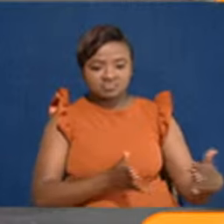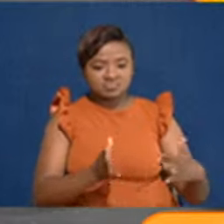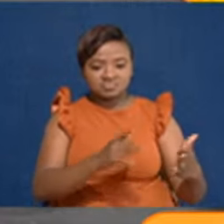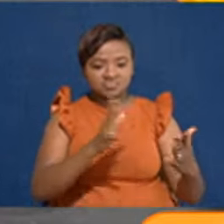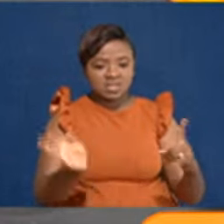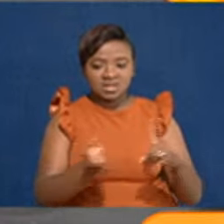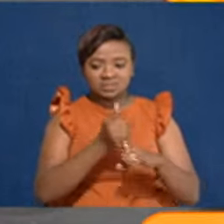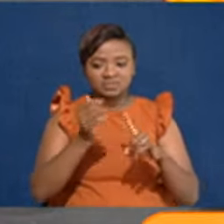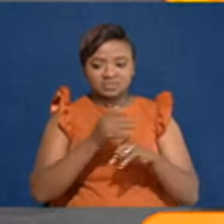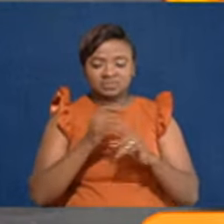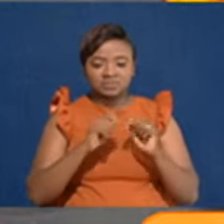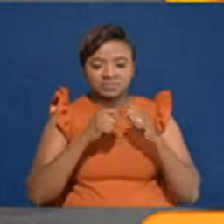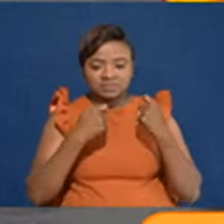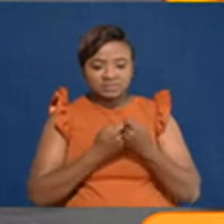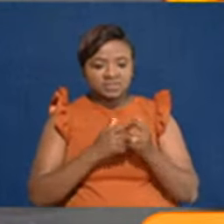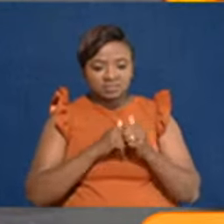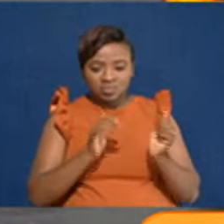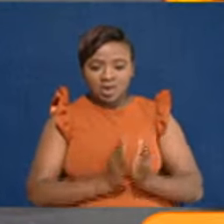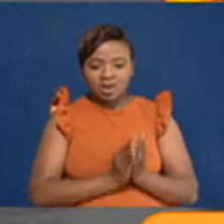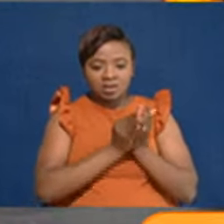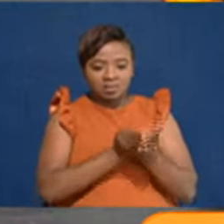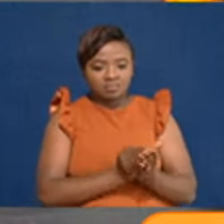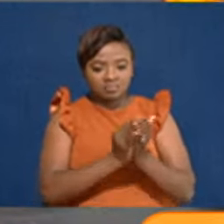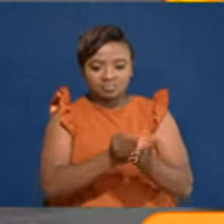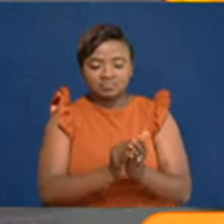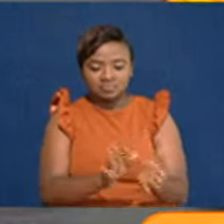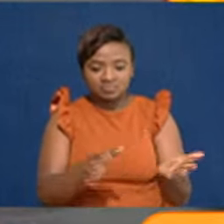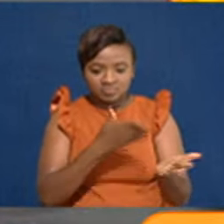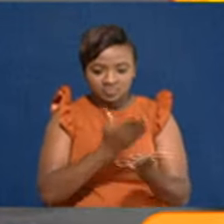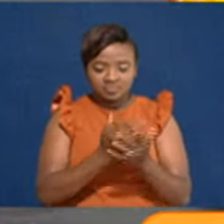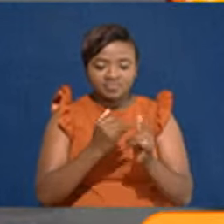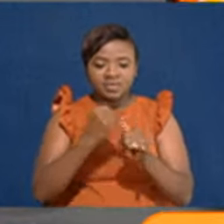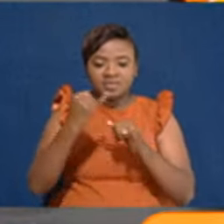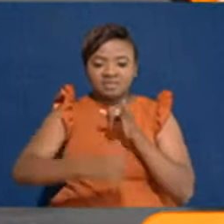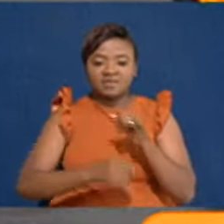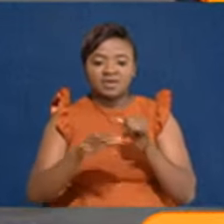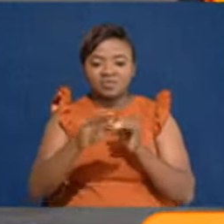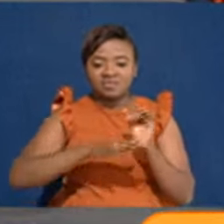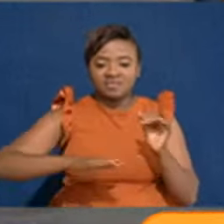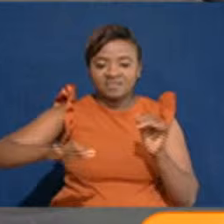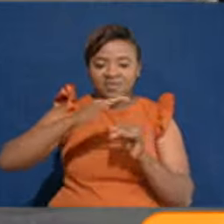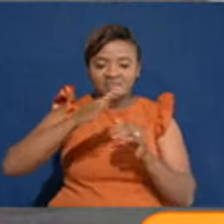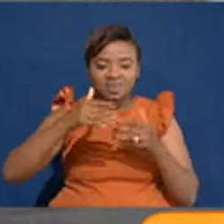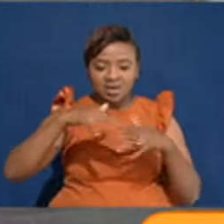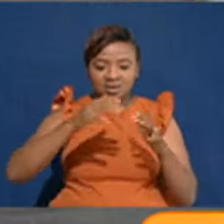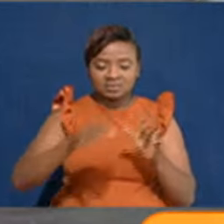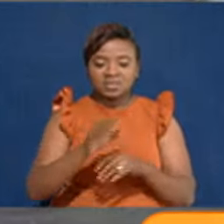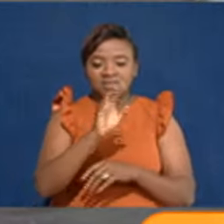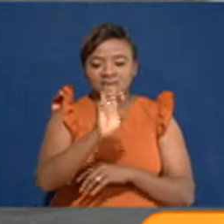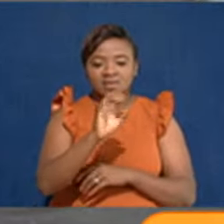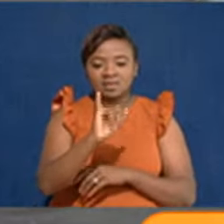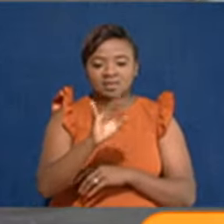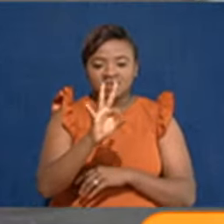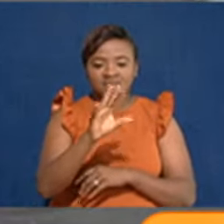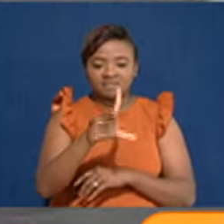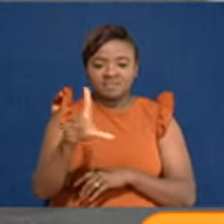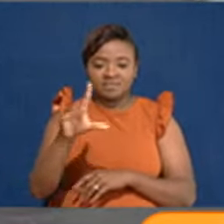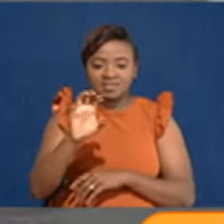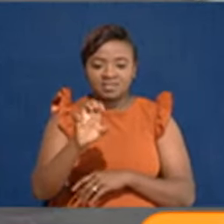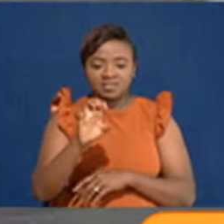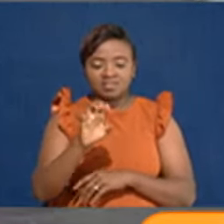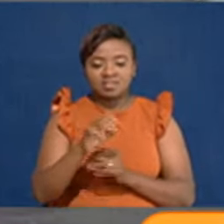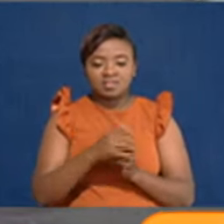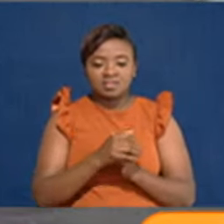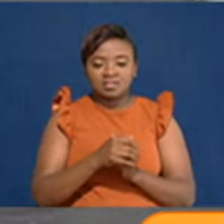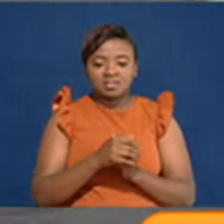there. The teams came in with the boats and they got to the final venue just outside the Eiffel Tower. But the whole ceremony out there was